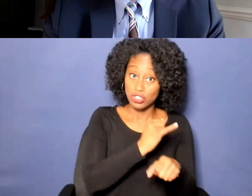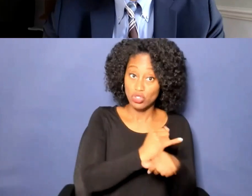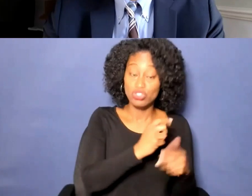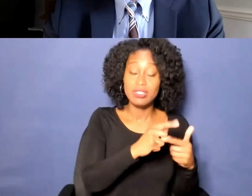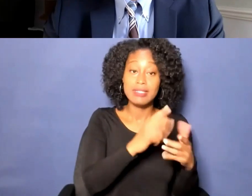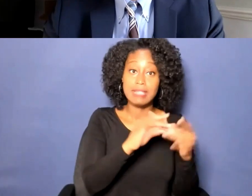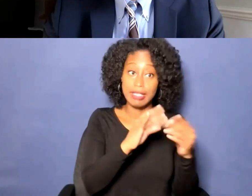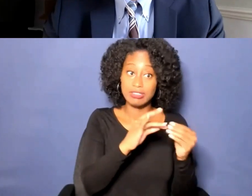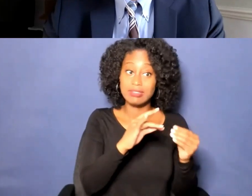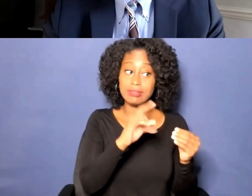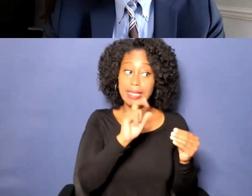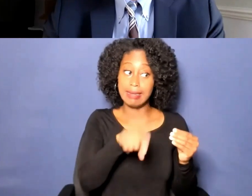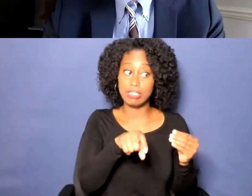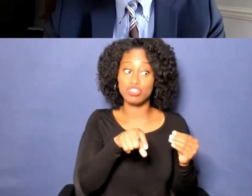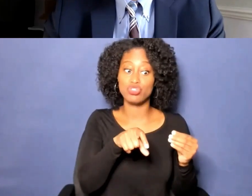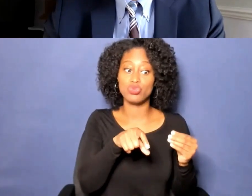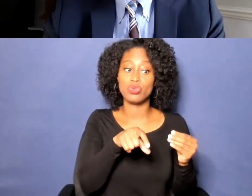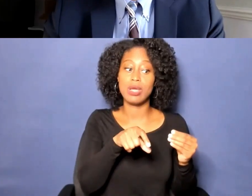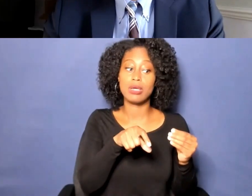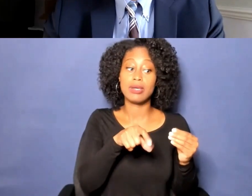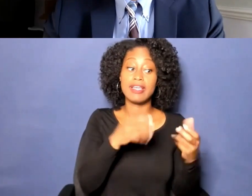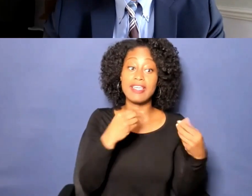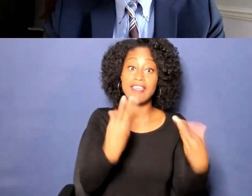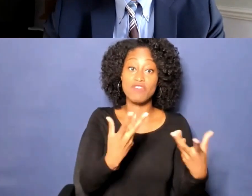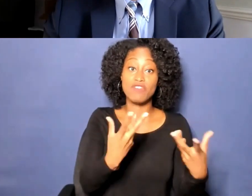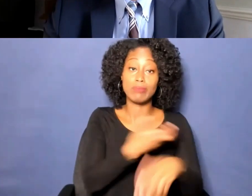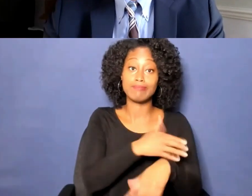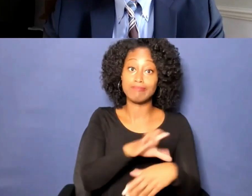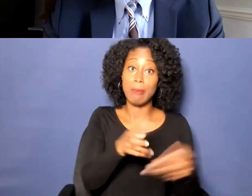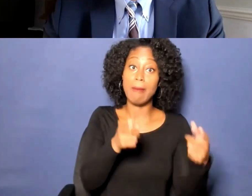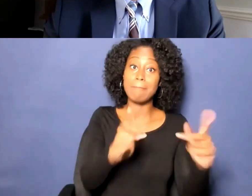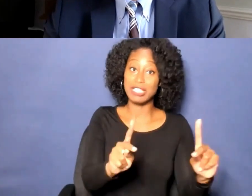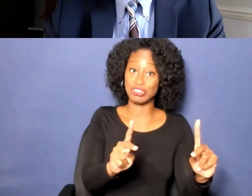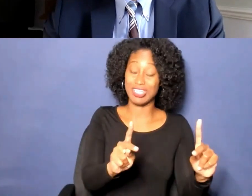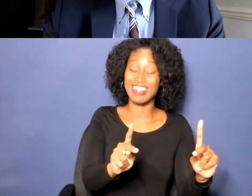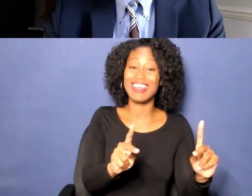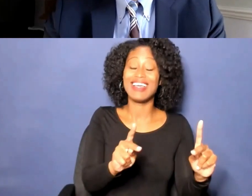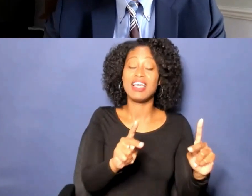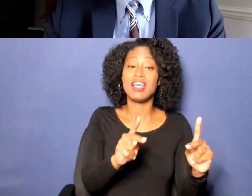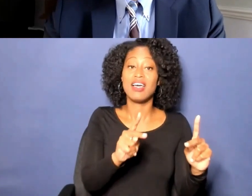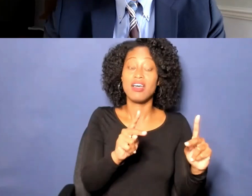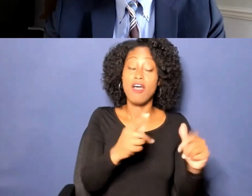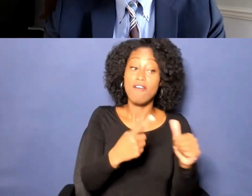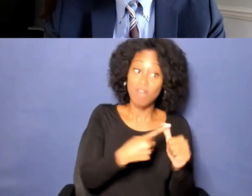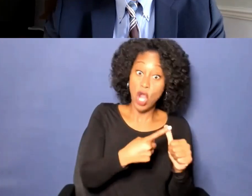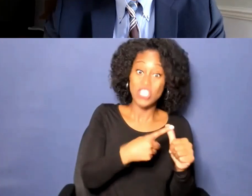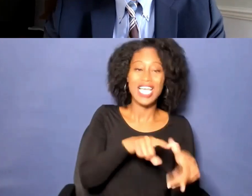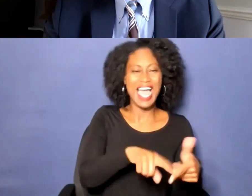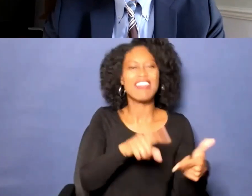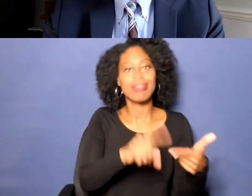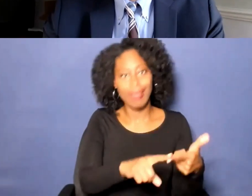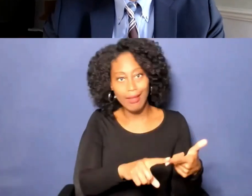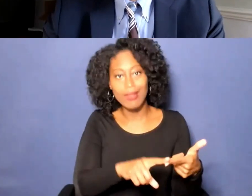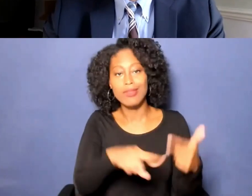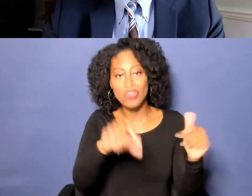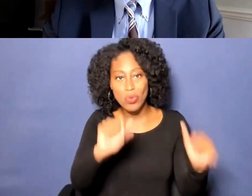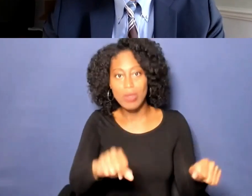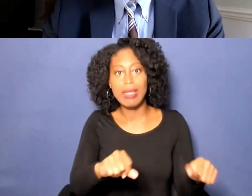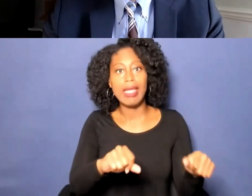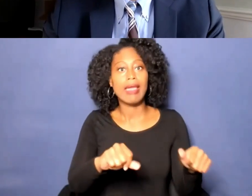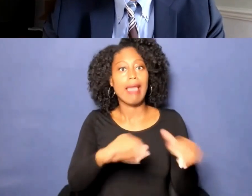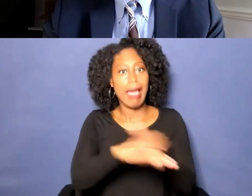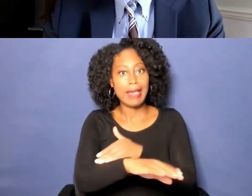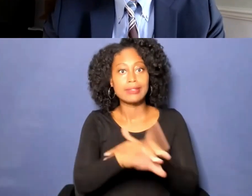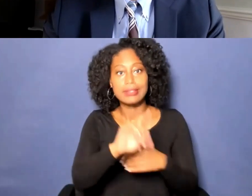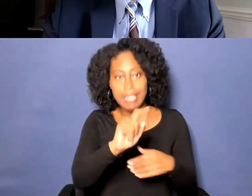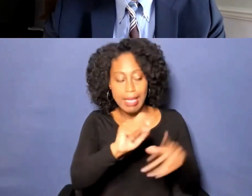you. So you can't apply for a restricted data set for your dissertation in this program if you